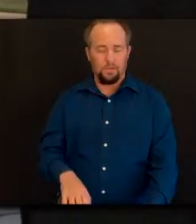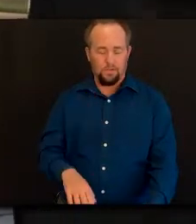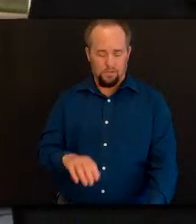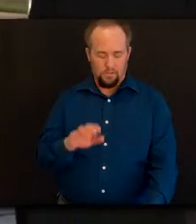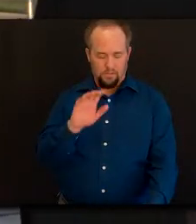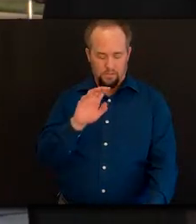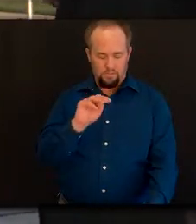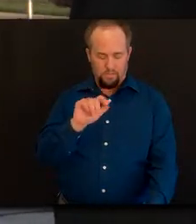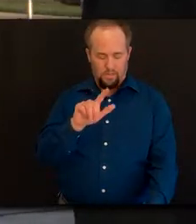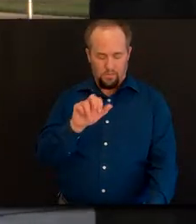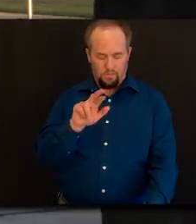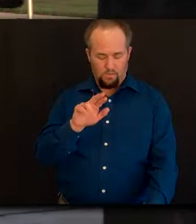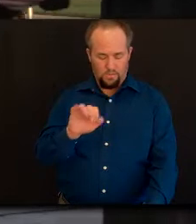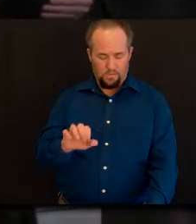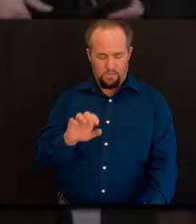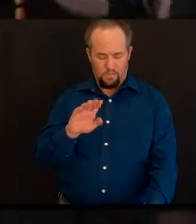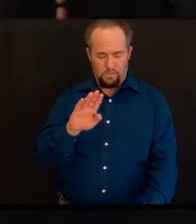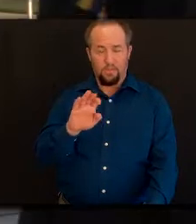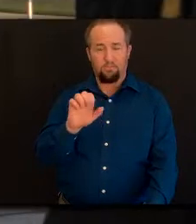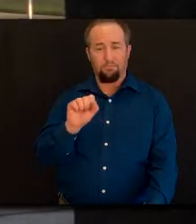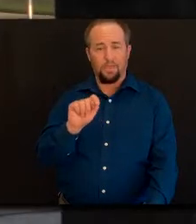Mallory Renan Bestwick.